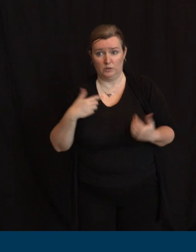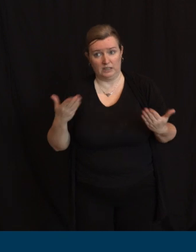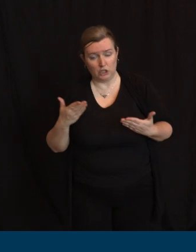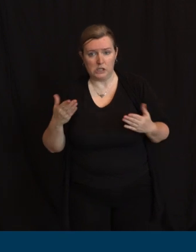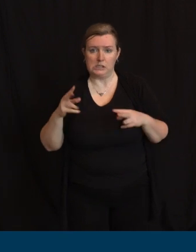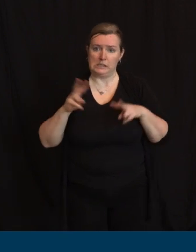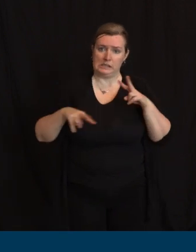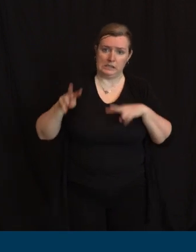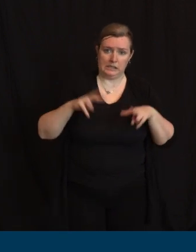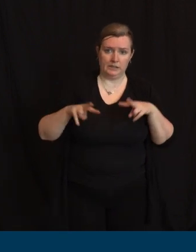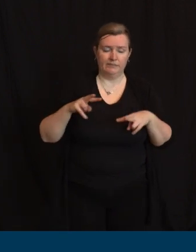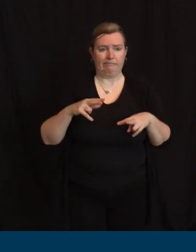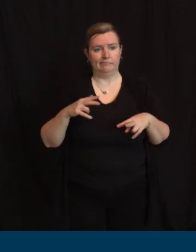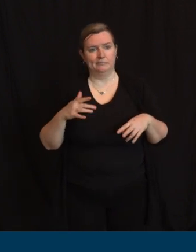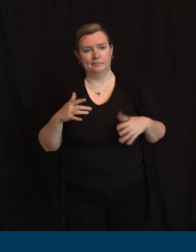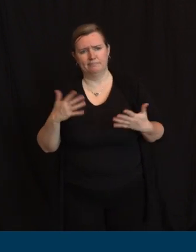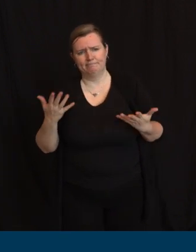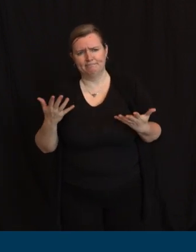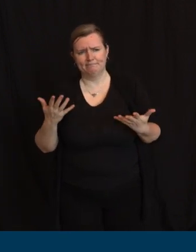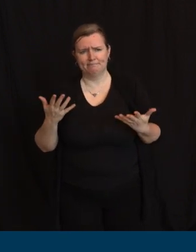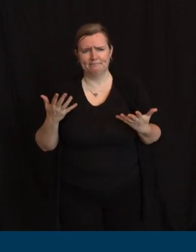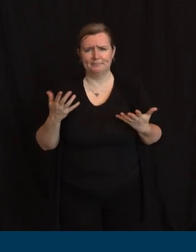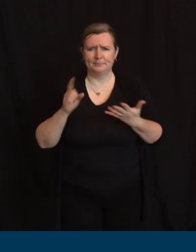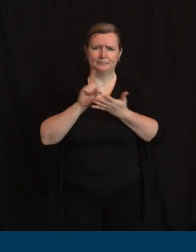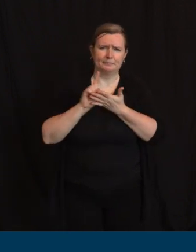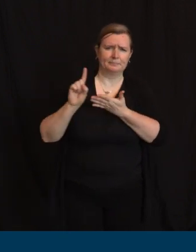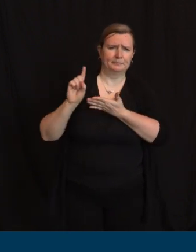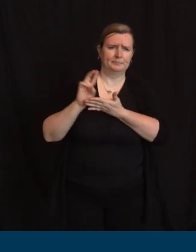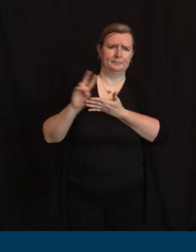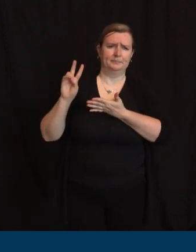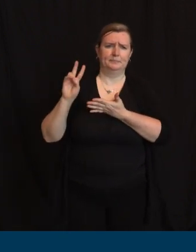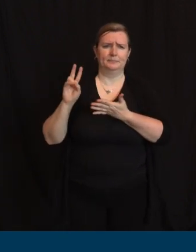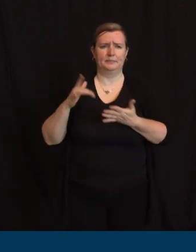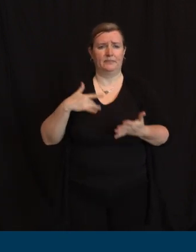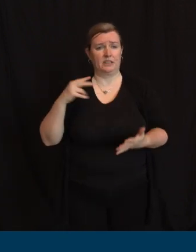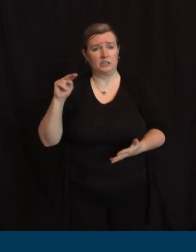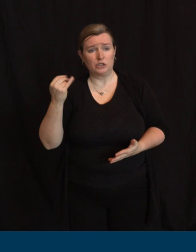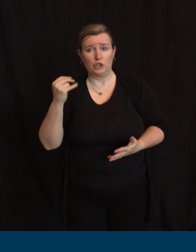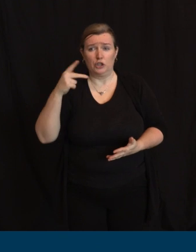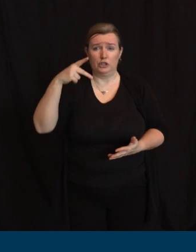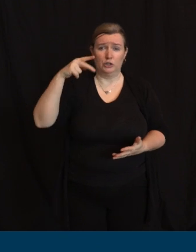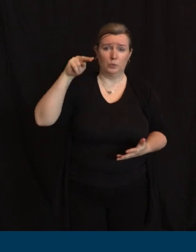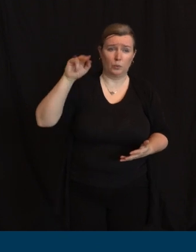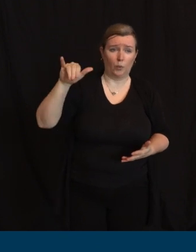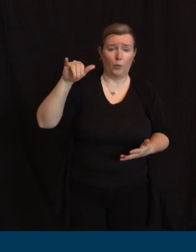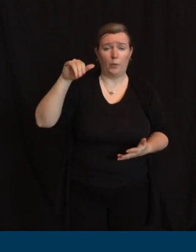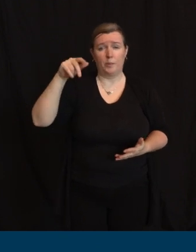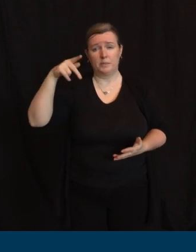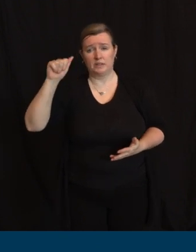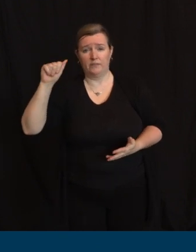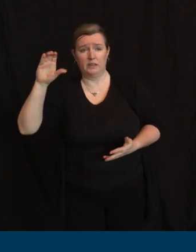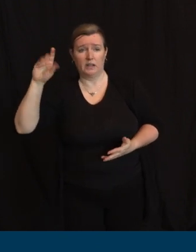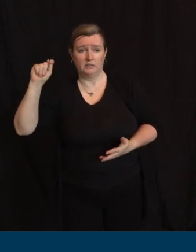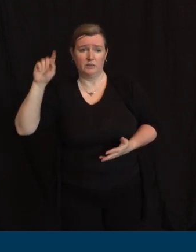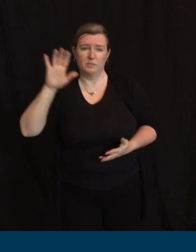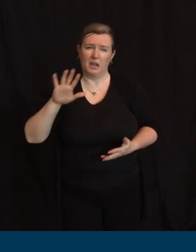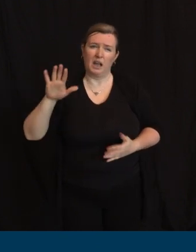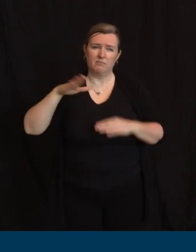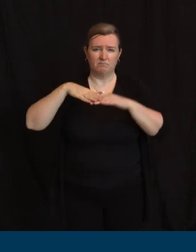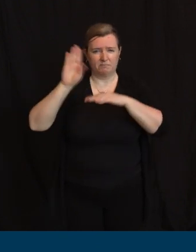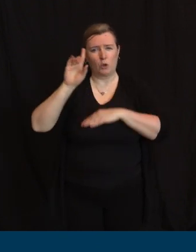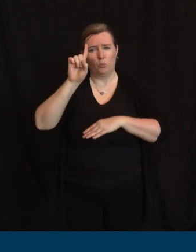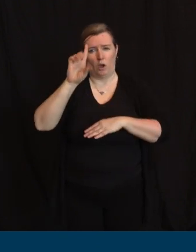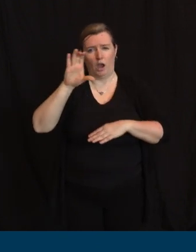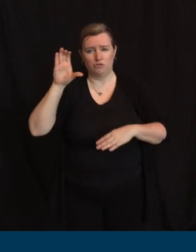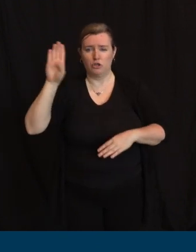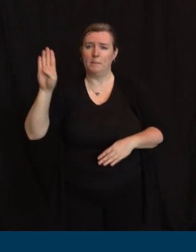was a few weeks ago that New Jersey, New York, Pennsylvania, and Connecticut needed $100 billion. We put that in a letter to the